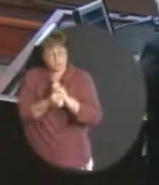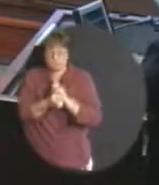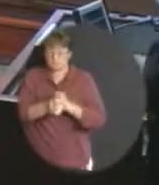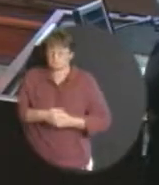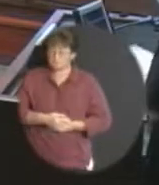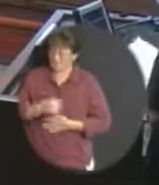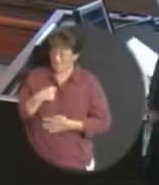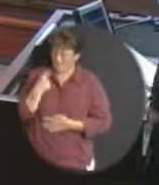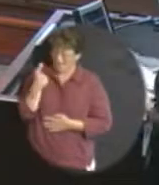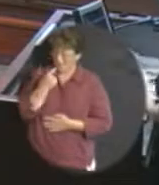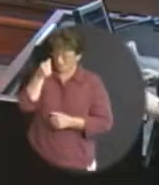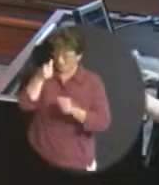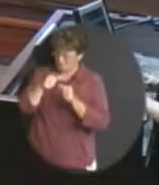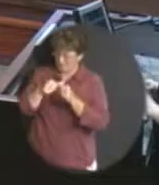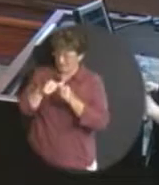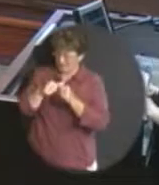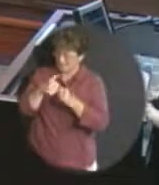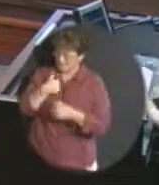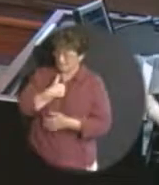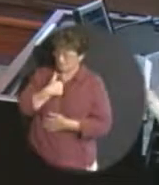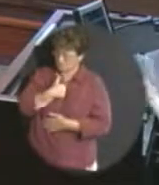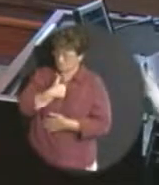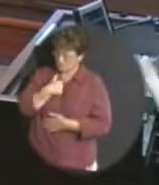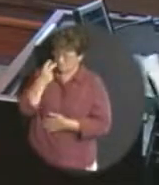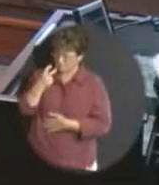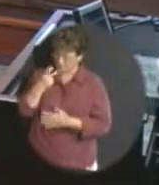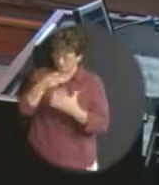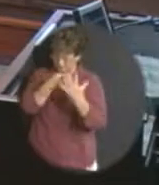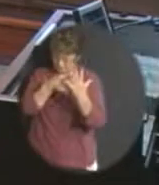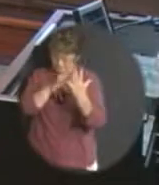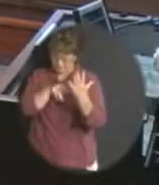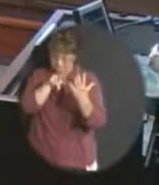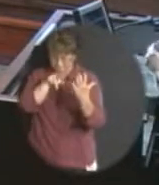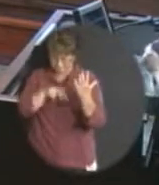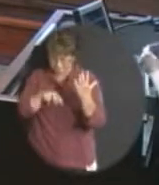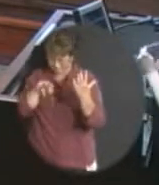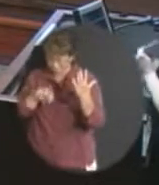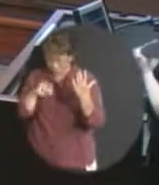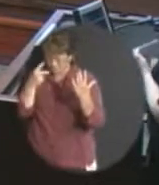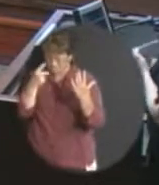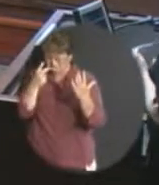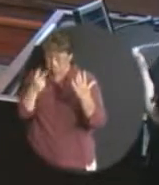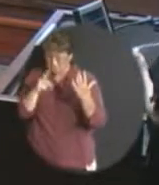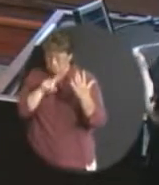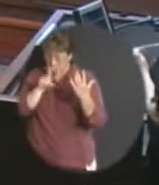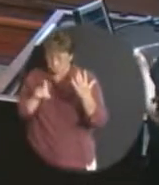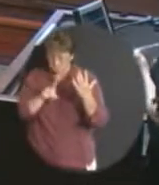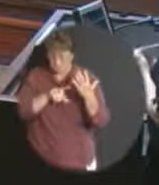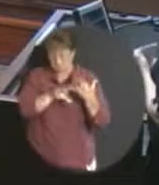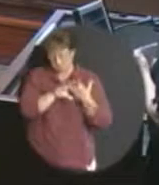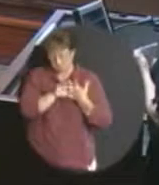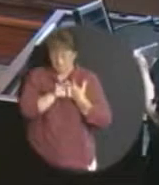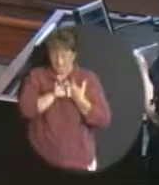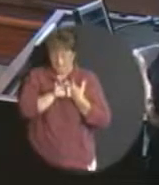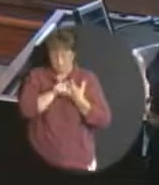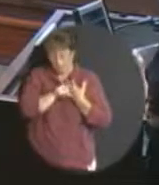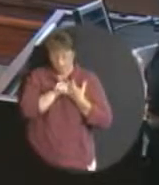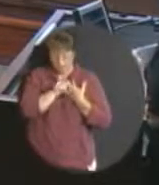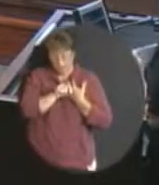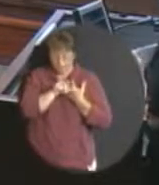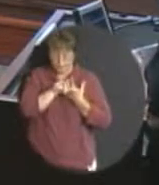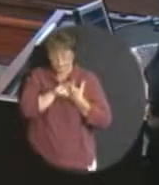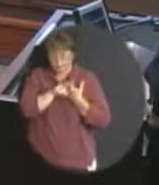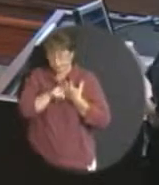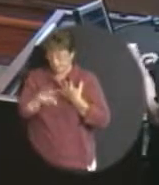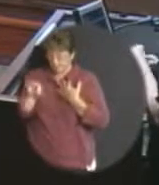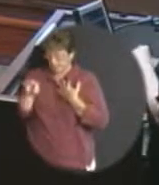look at these graphs, and sometimes the difference between a 93.2 and a 93.1, it could be one student. Could be.